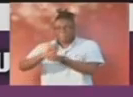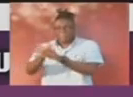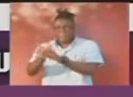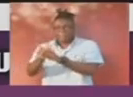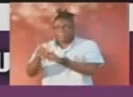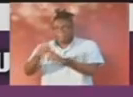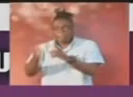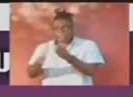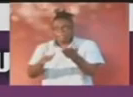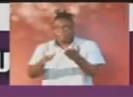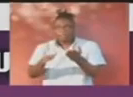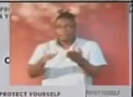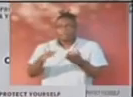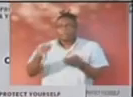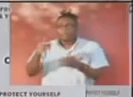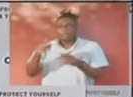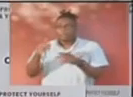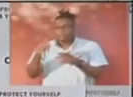Thank you.